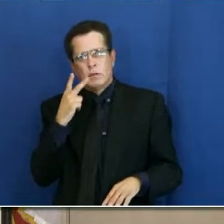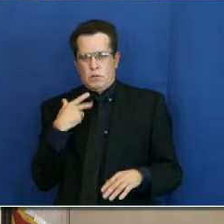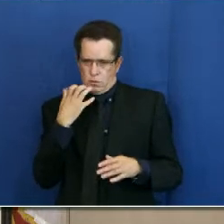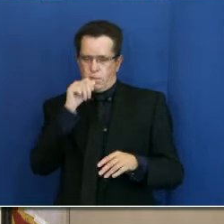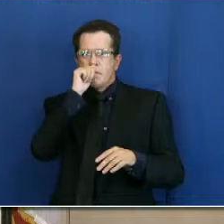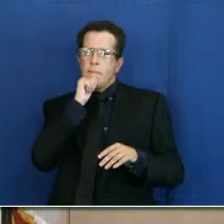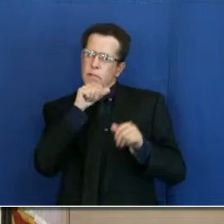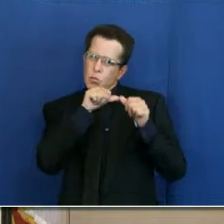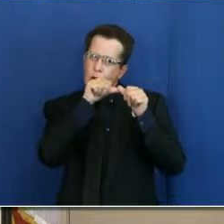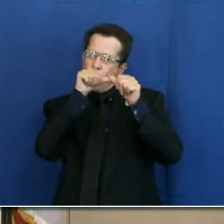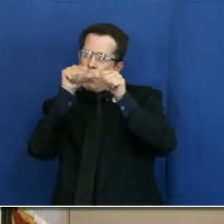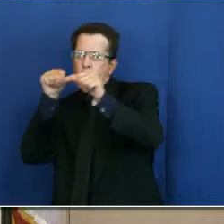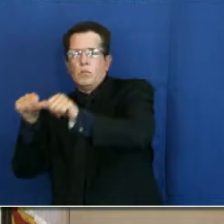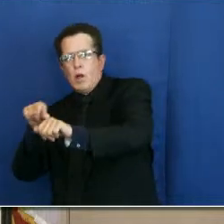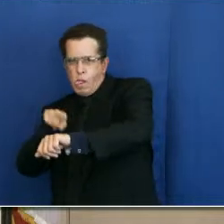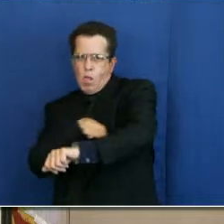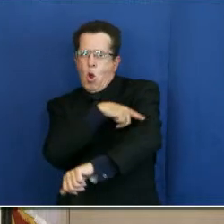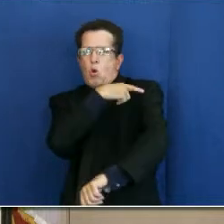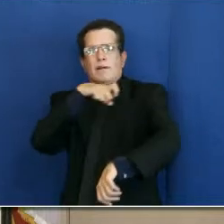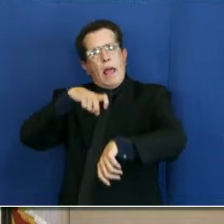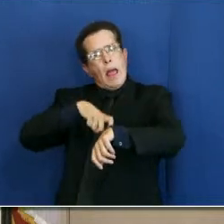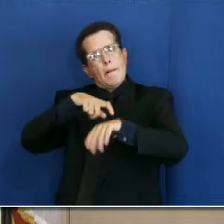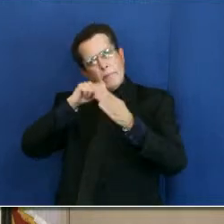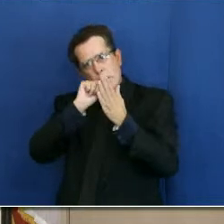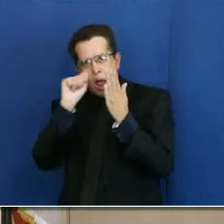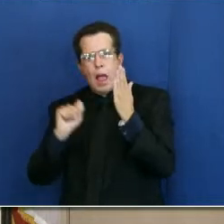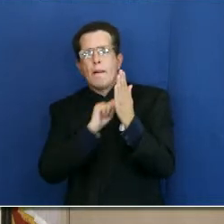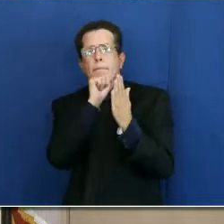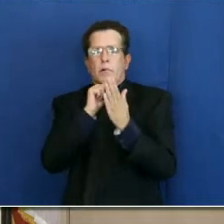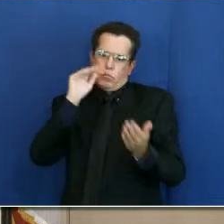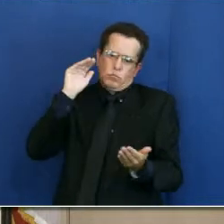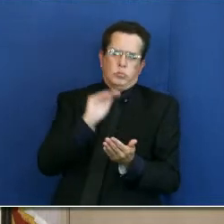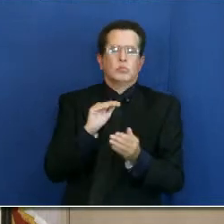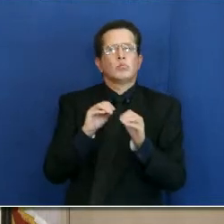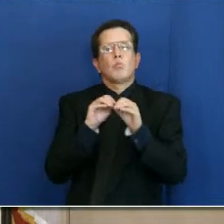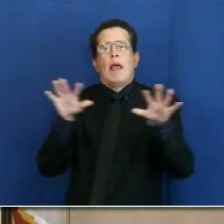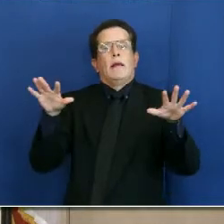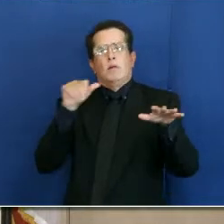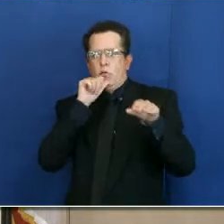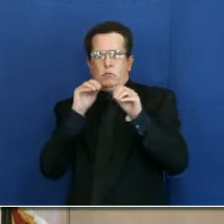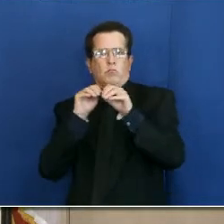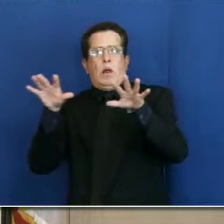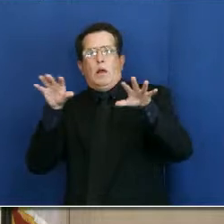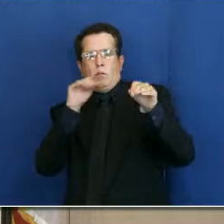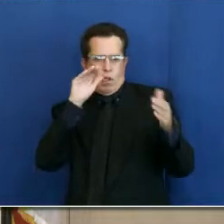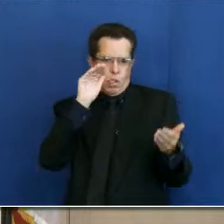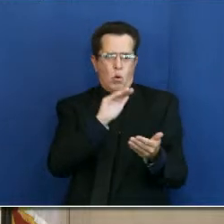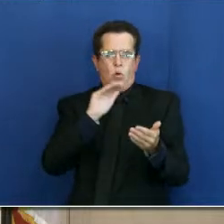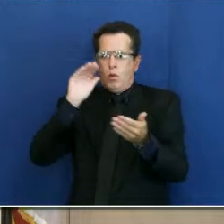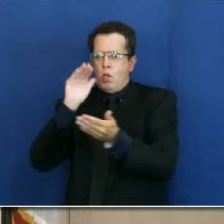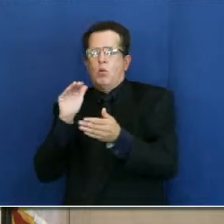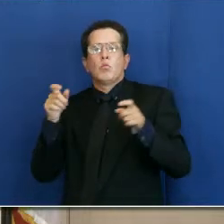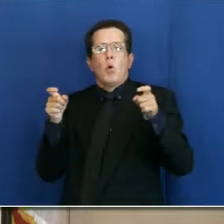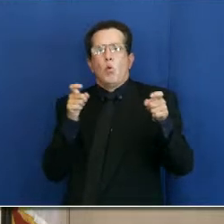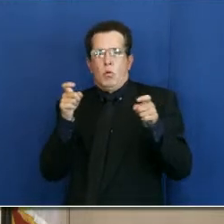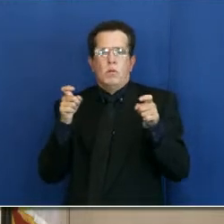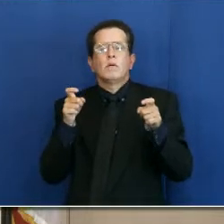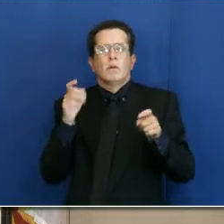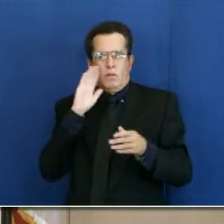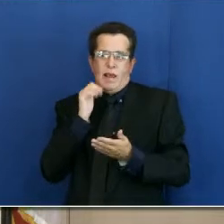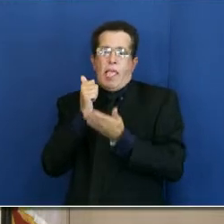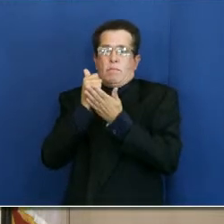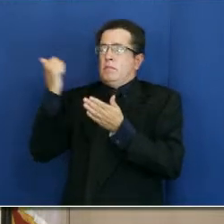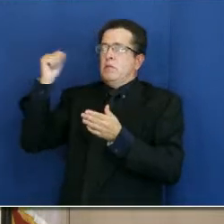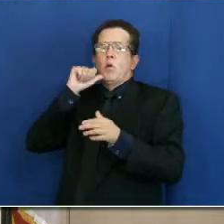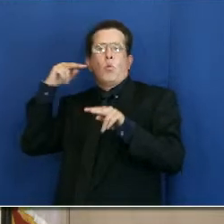sustained periods of time where we have lowered the community spread, we've lowered the rates of transmission, and we remain off of the guidance. And